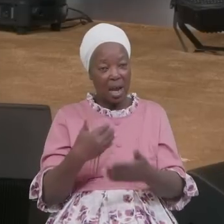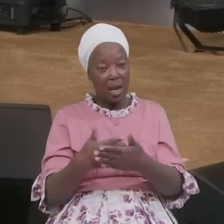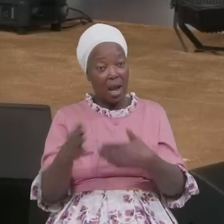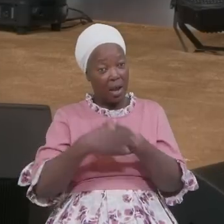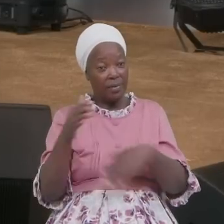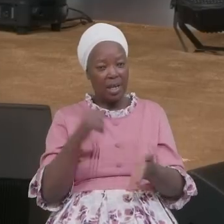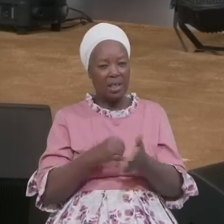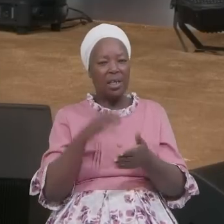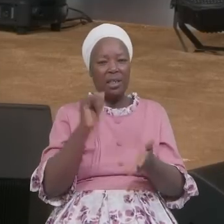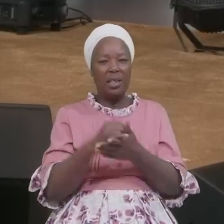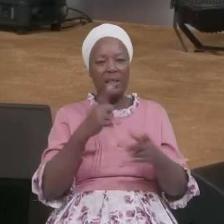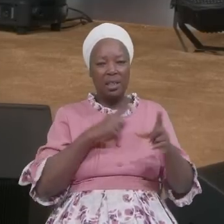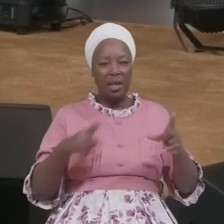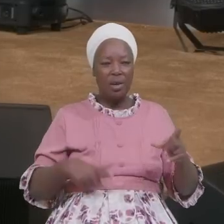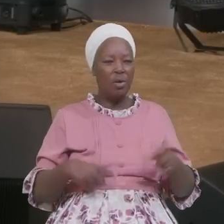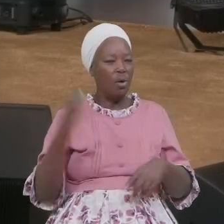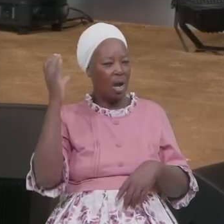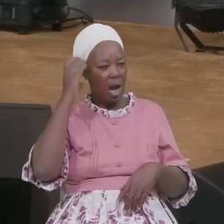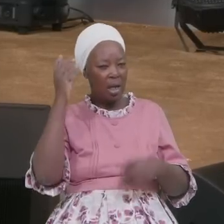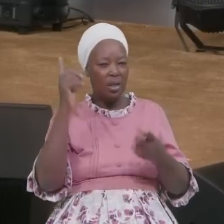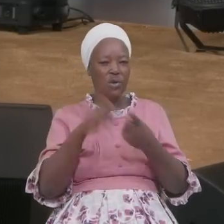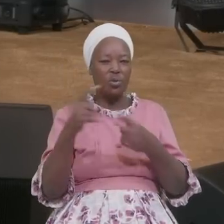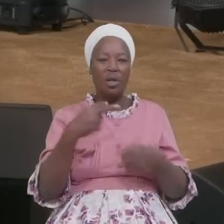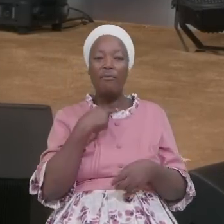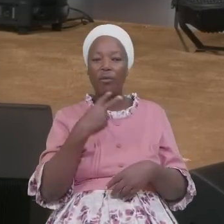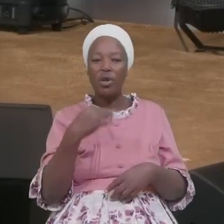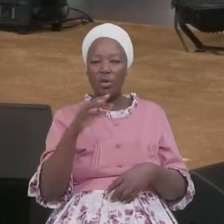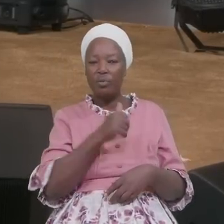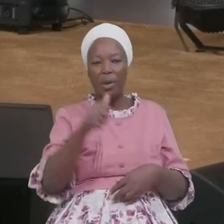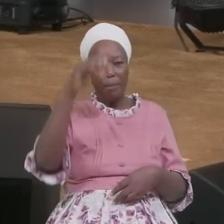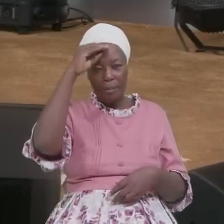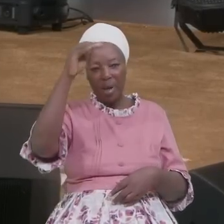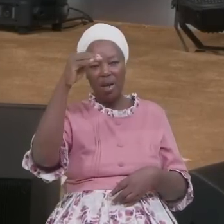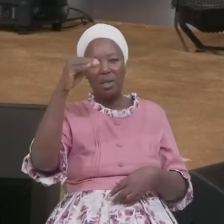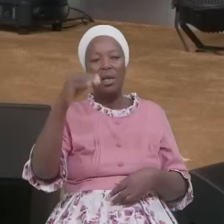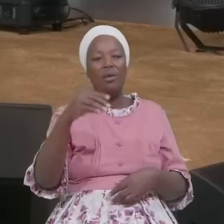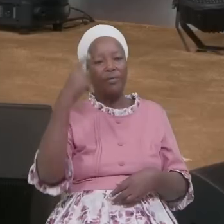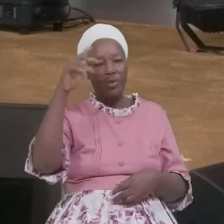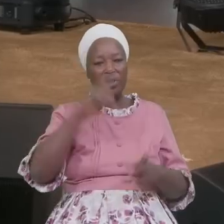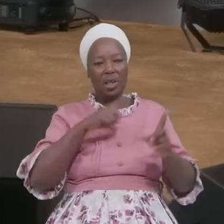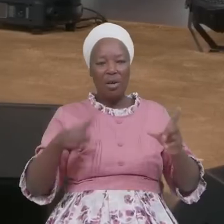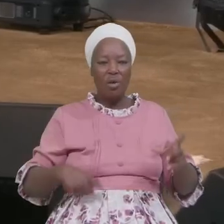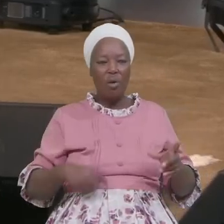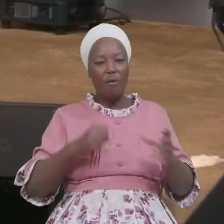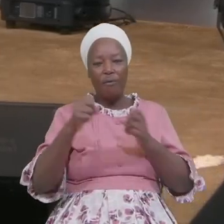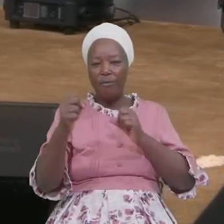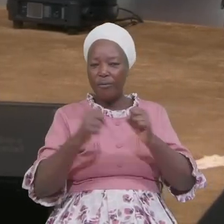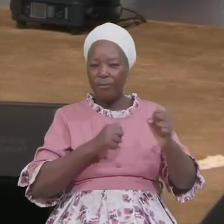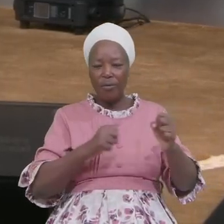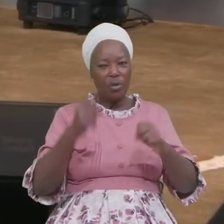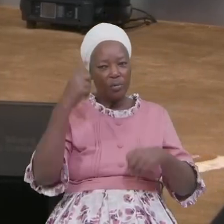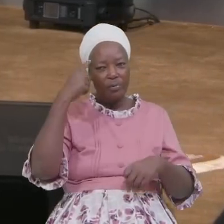Lord hearkened unto the voice of a man, for the Lord fought